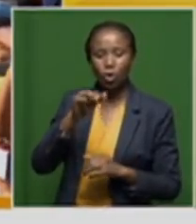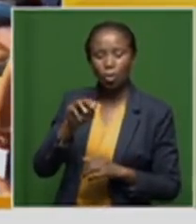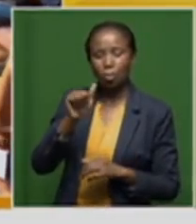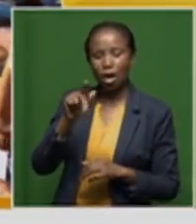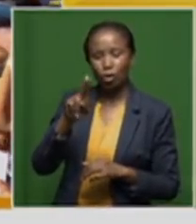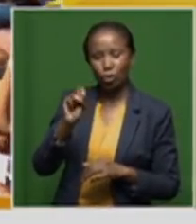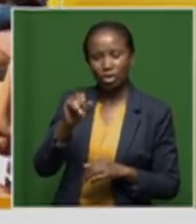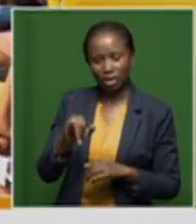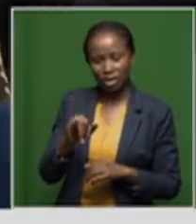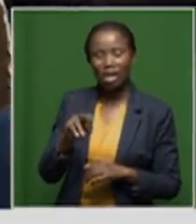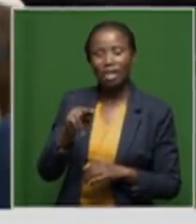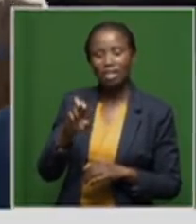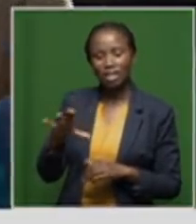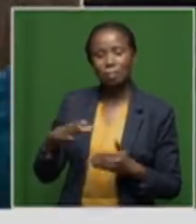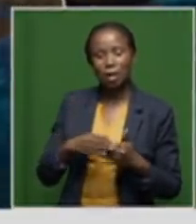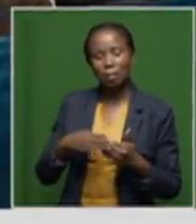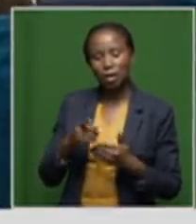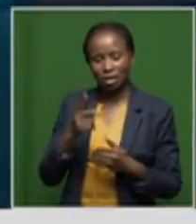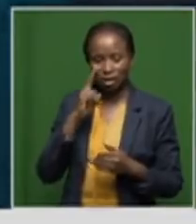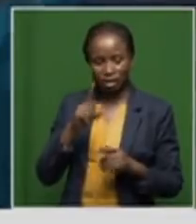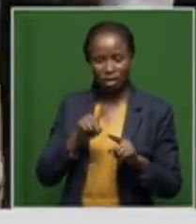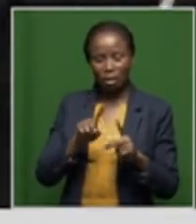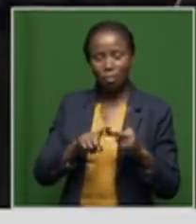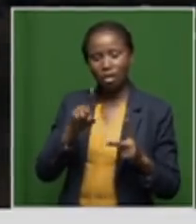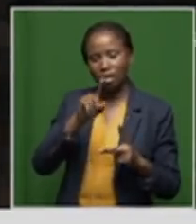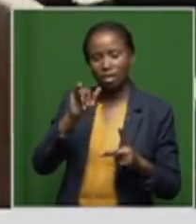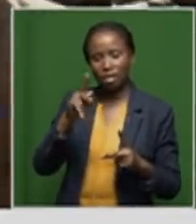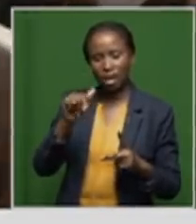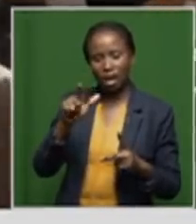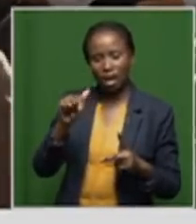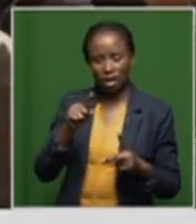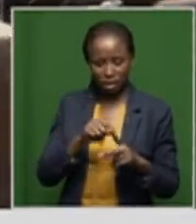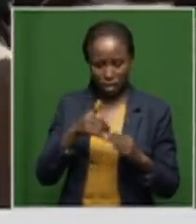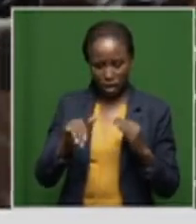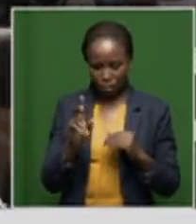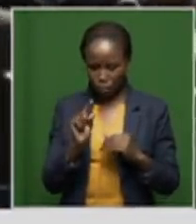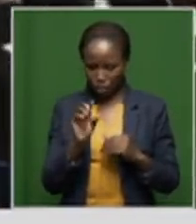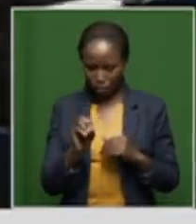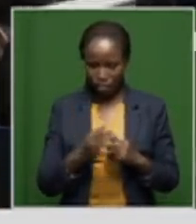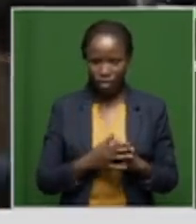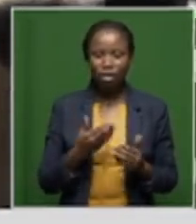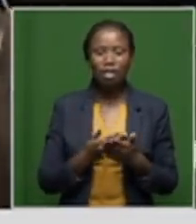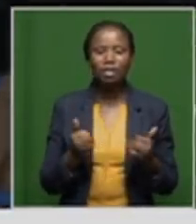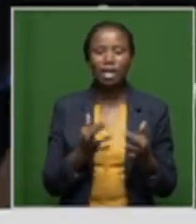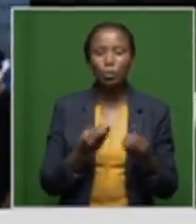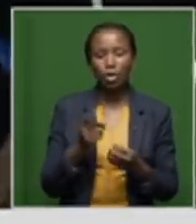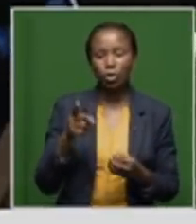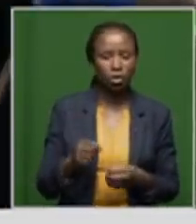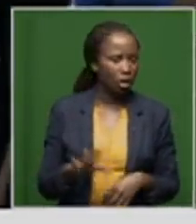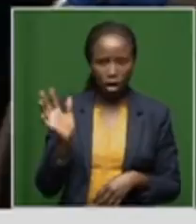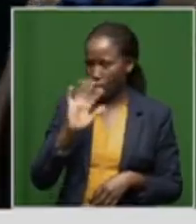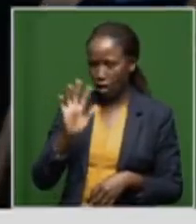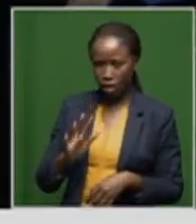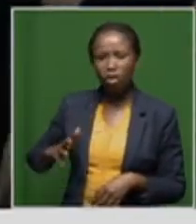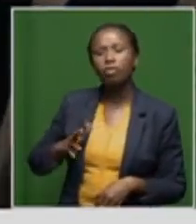ANC NEC member, alongside Sihle Zikalala. They are coming out. Let's start with you. No. Why you want an interview